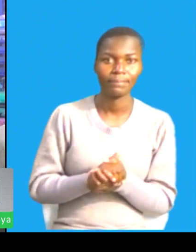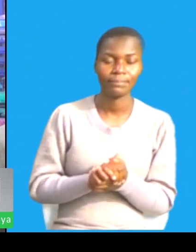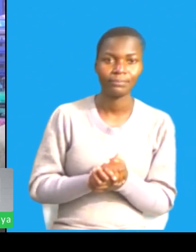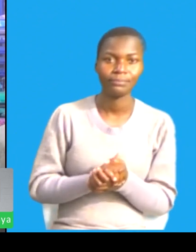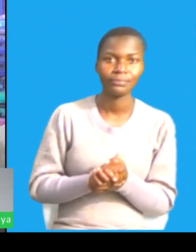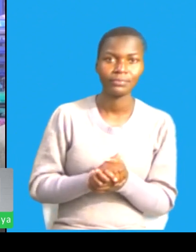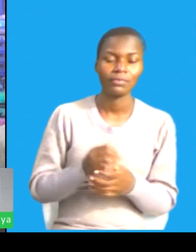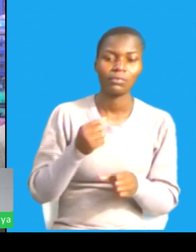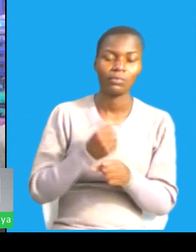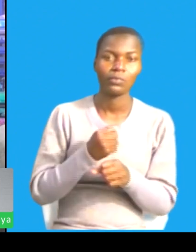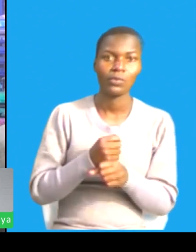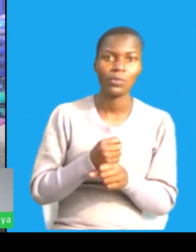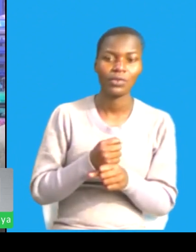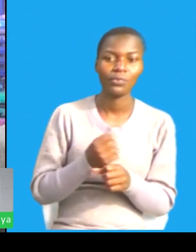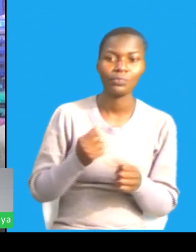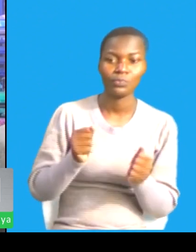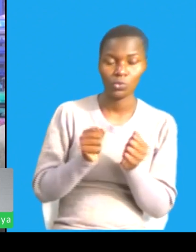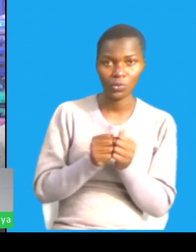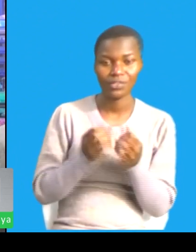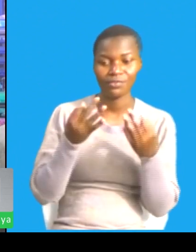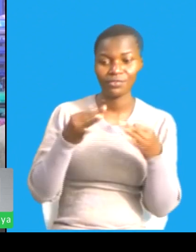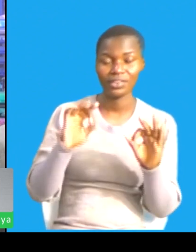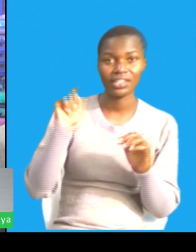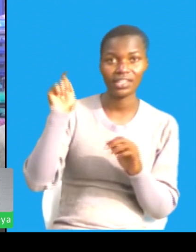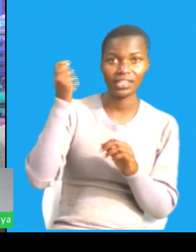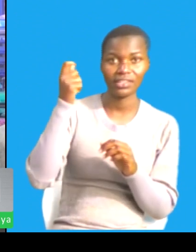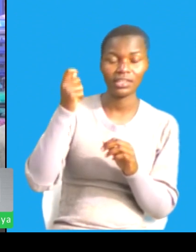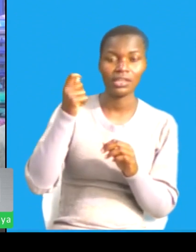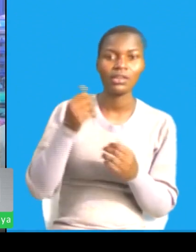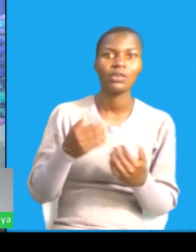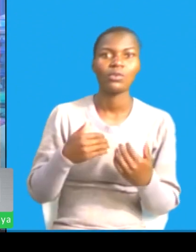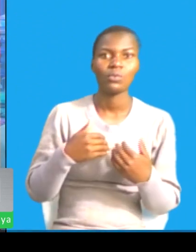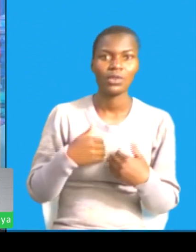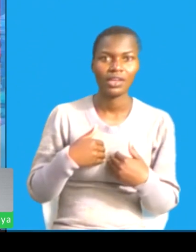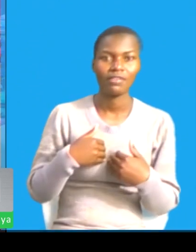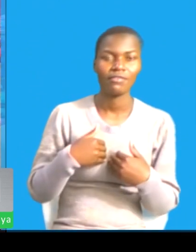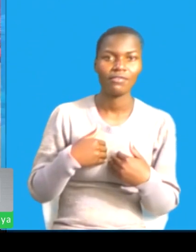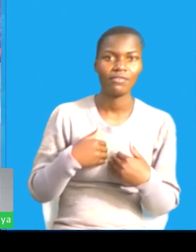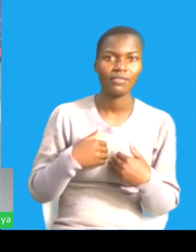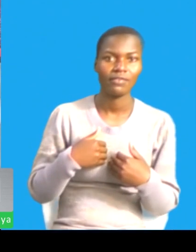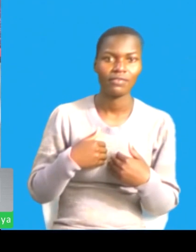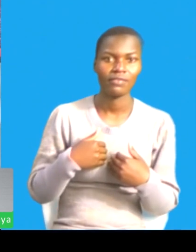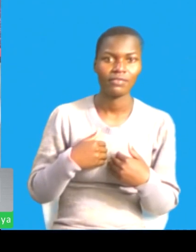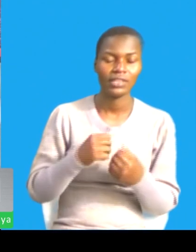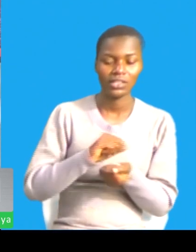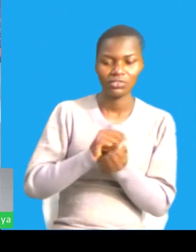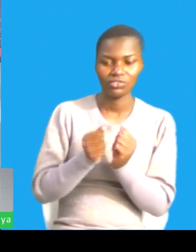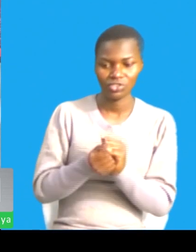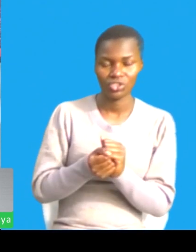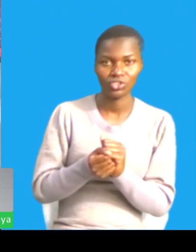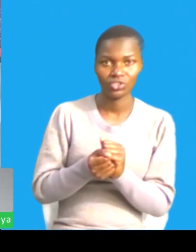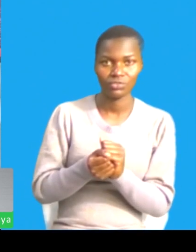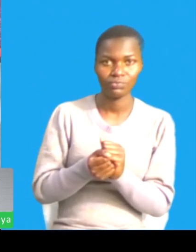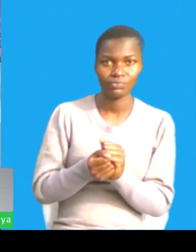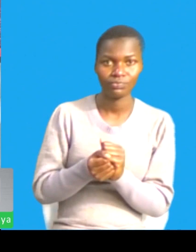thing with Free Kenya, and we have a petition that has been running on change.org ya ku reduce mambo ya fuel.